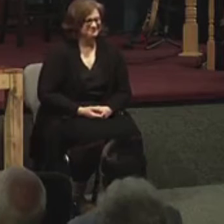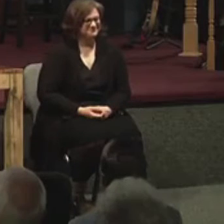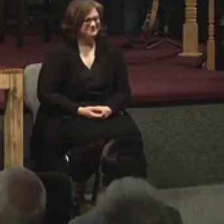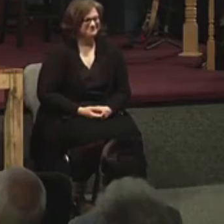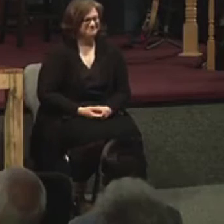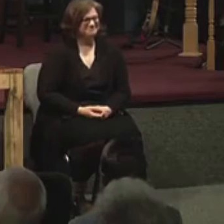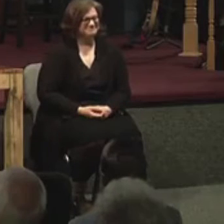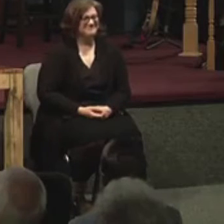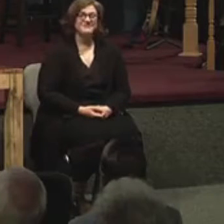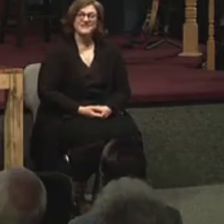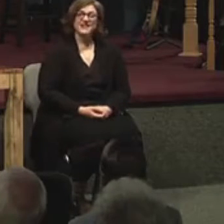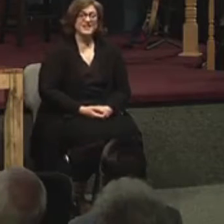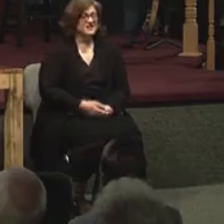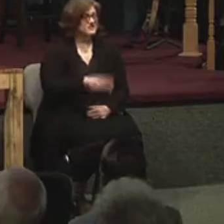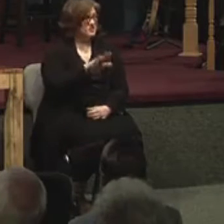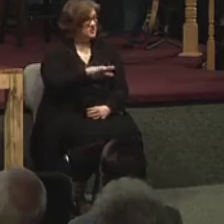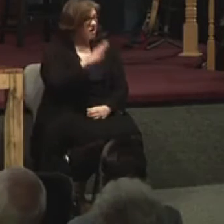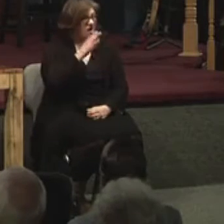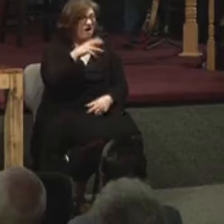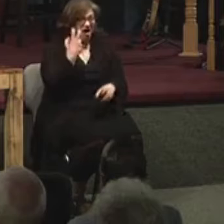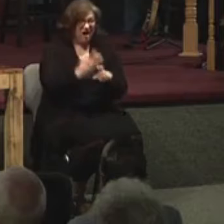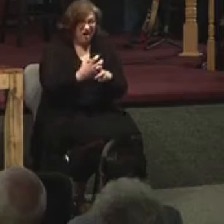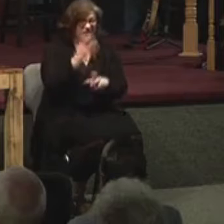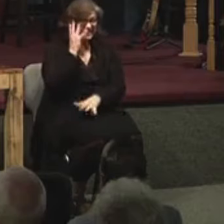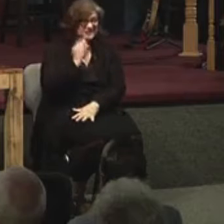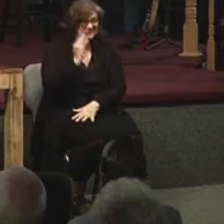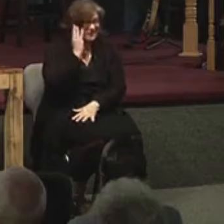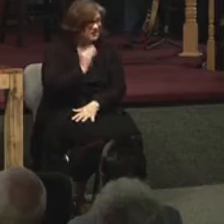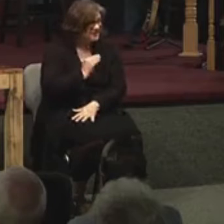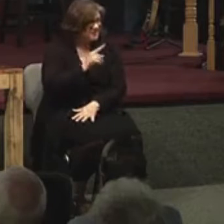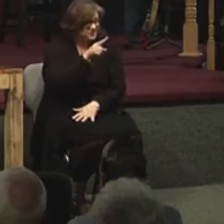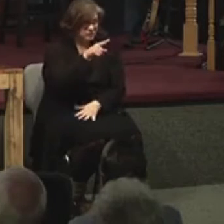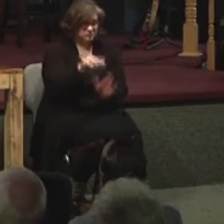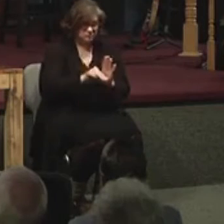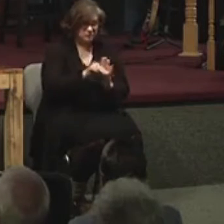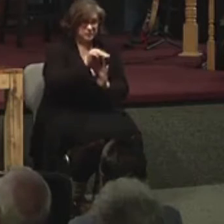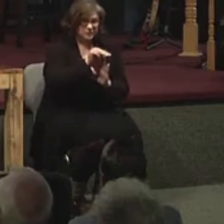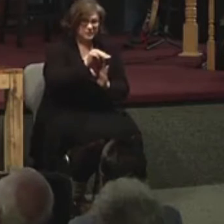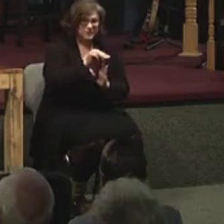See, God can use these hardships to mature us.